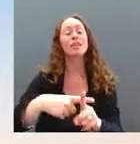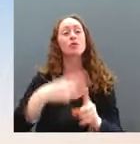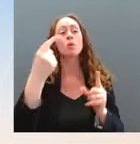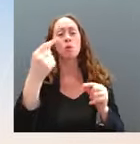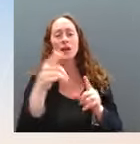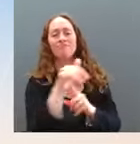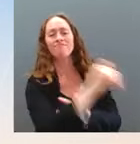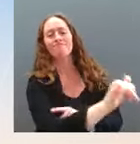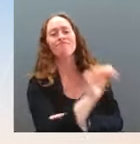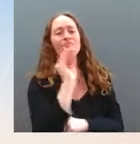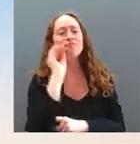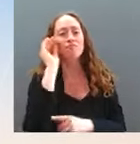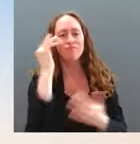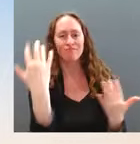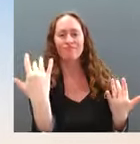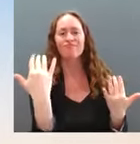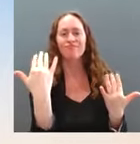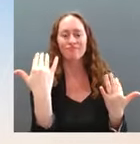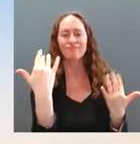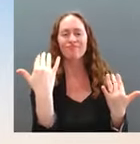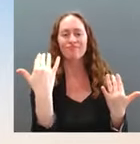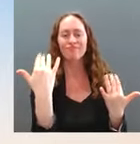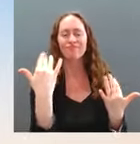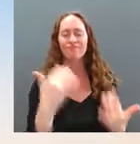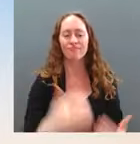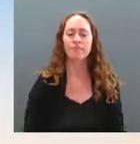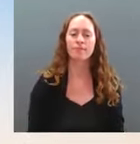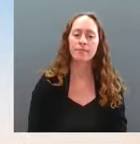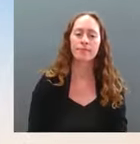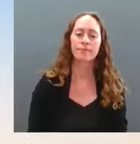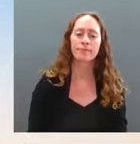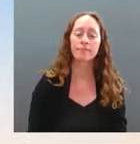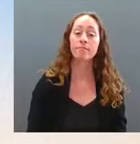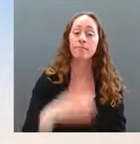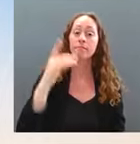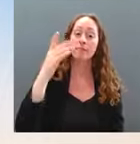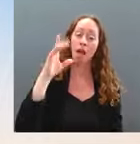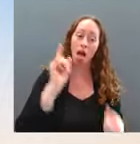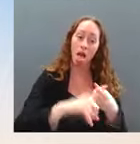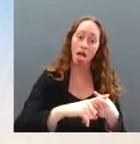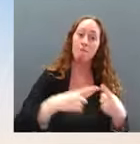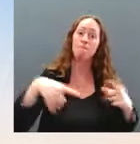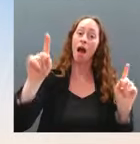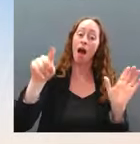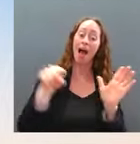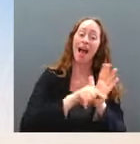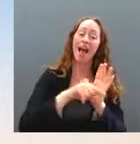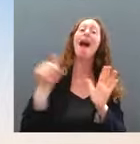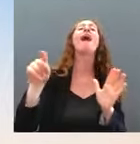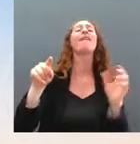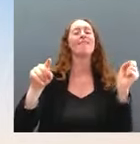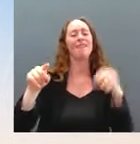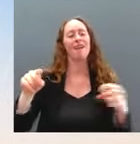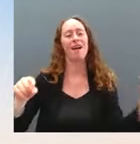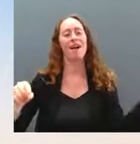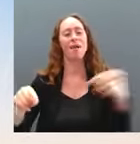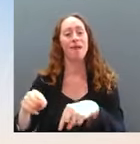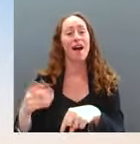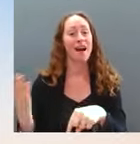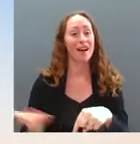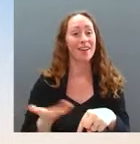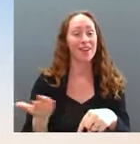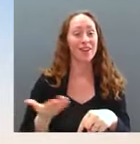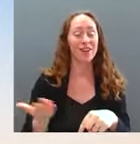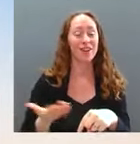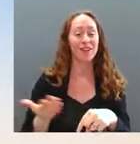to work. That is also a step that goes over and above. But we are going to continue to follow the protocols. And I would remind you and reiterate